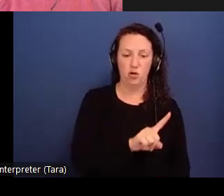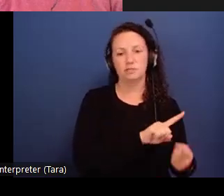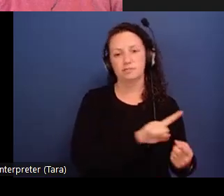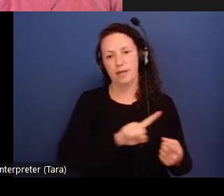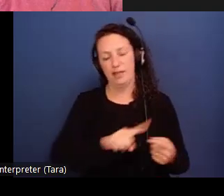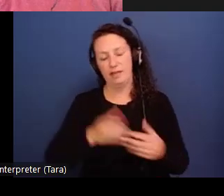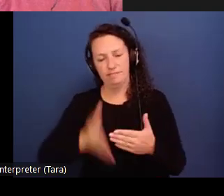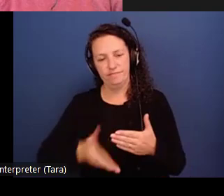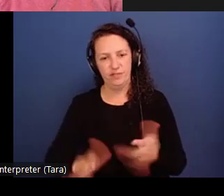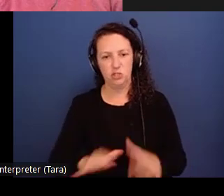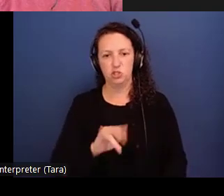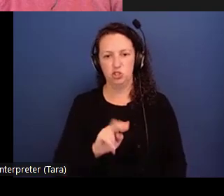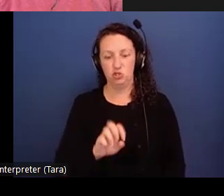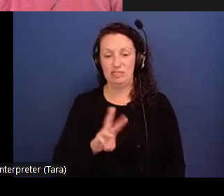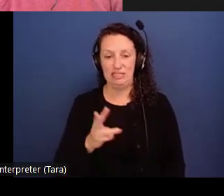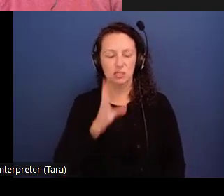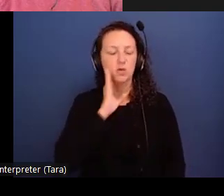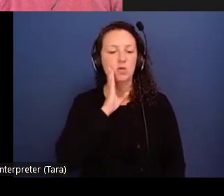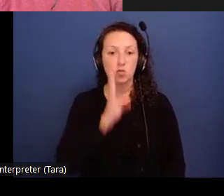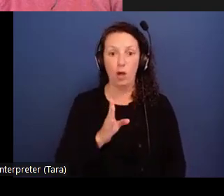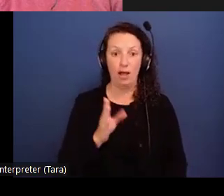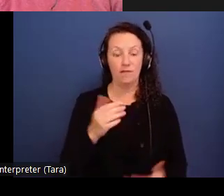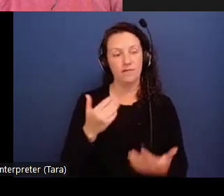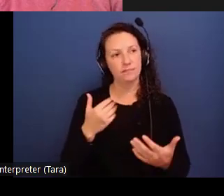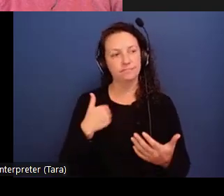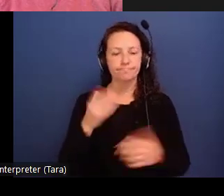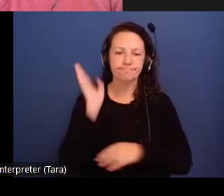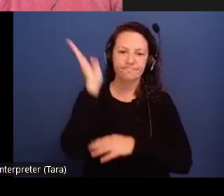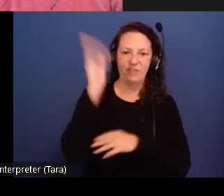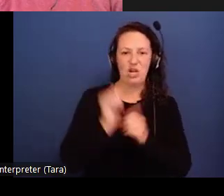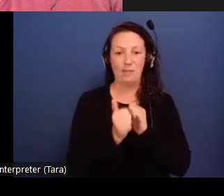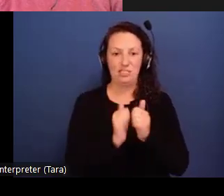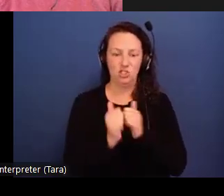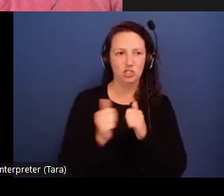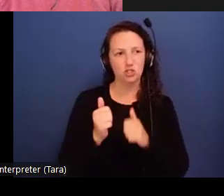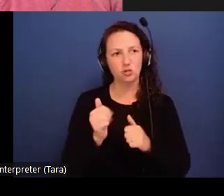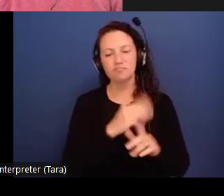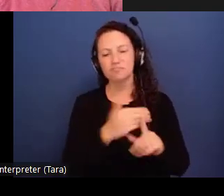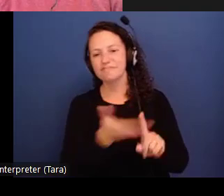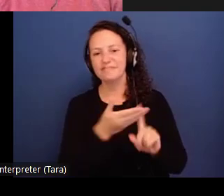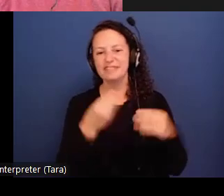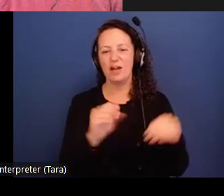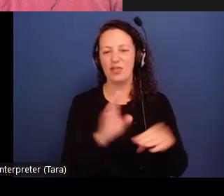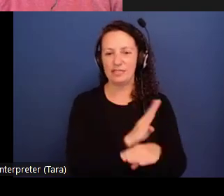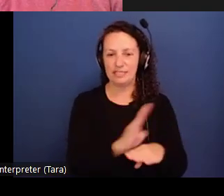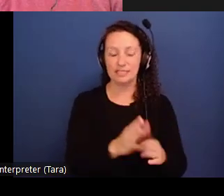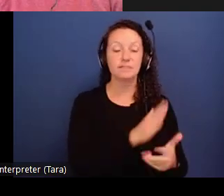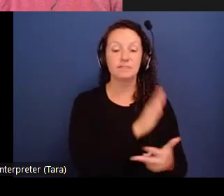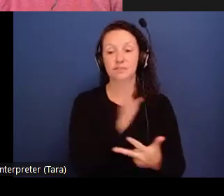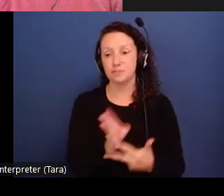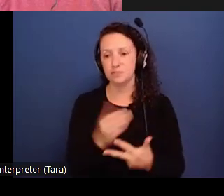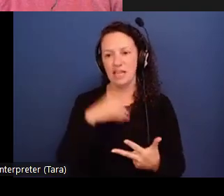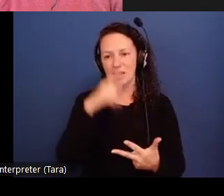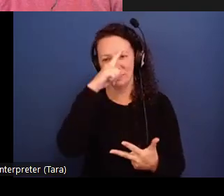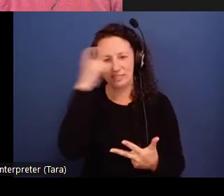competition. And then we've got a similar accelerator for the summer cohort, which very similar